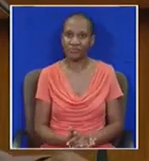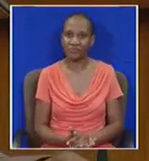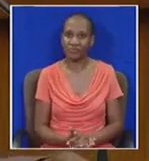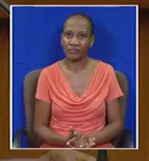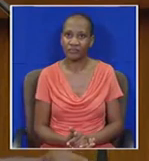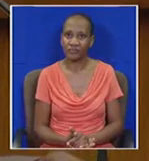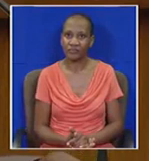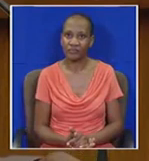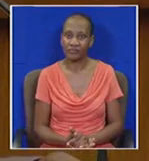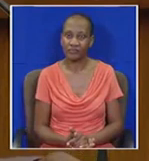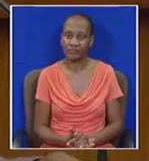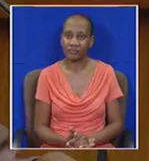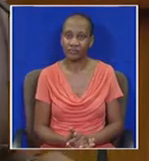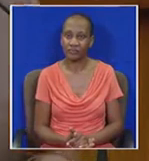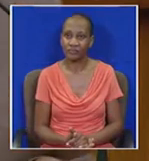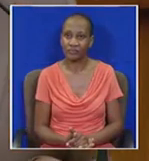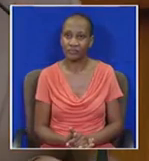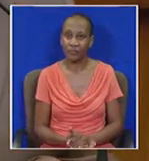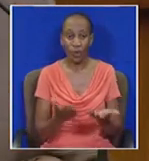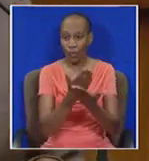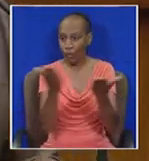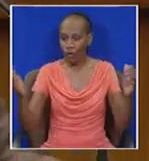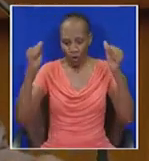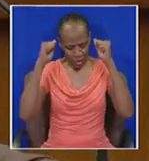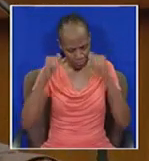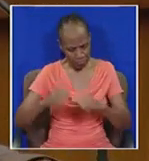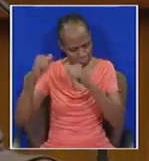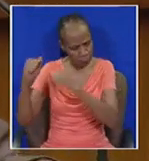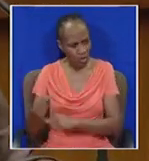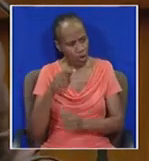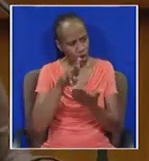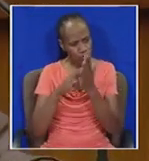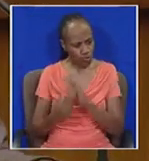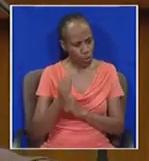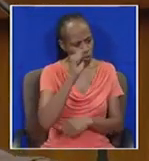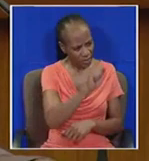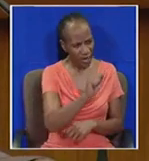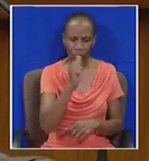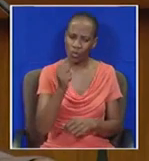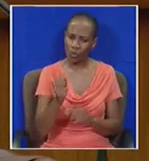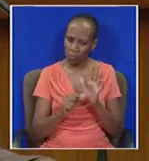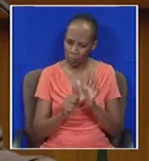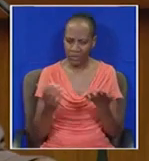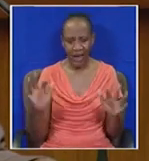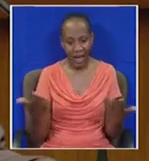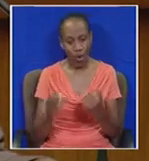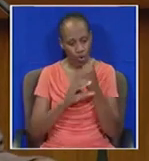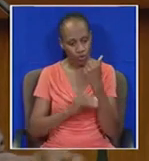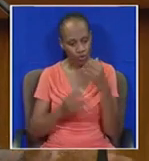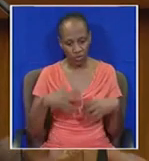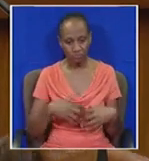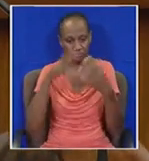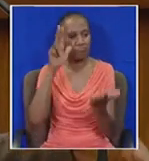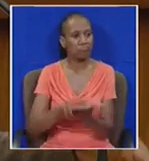foe alike acknowledge and agree on the critical role you played in bringing about this constitution.